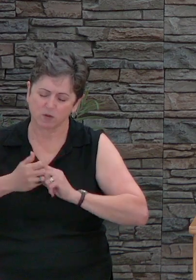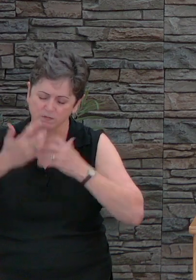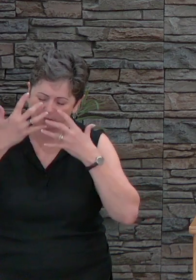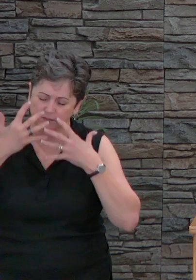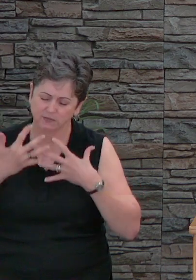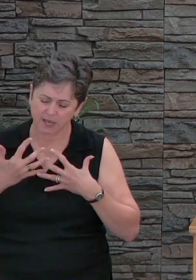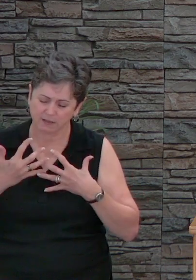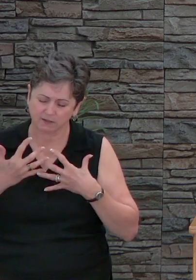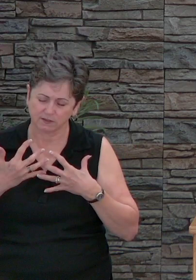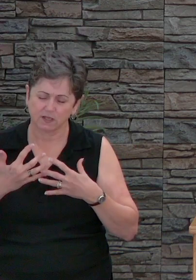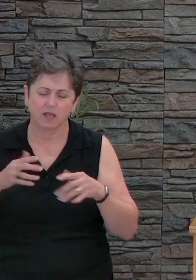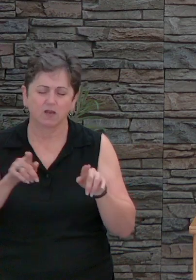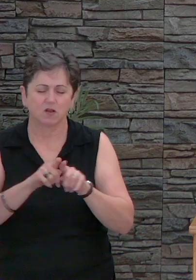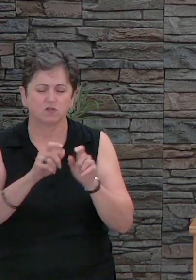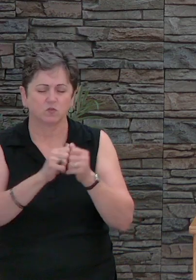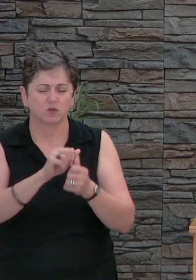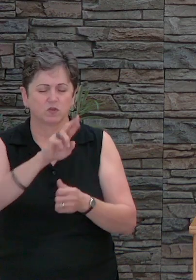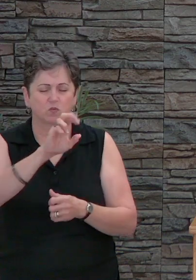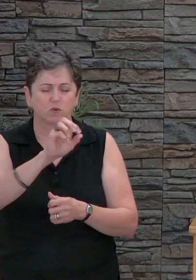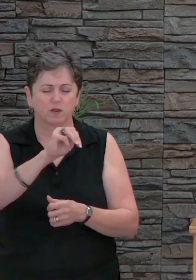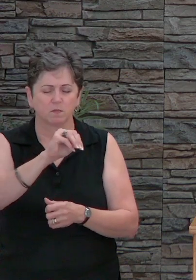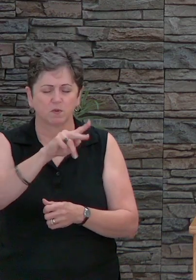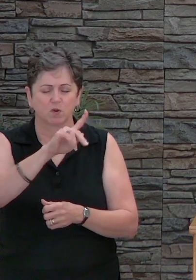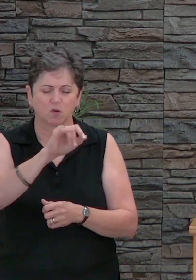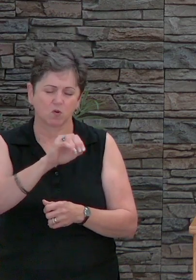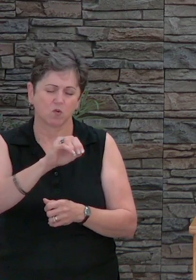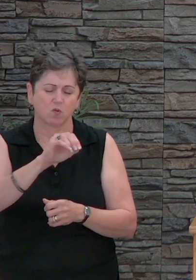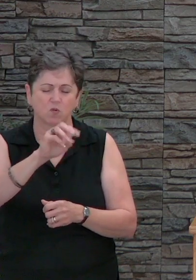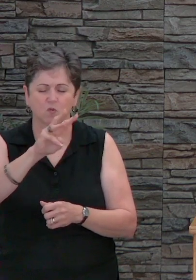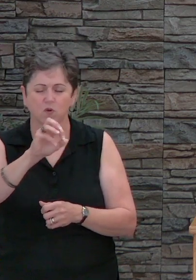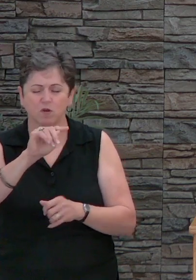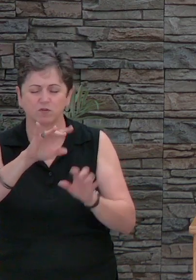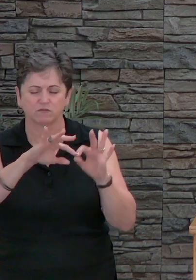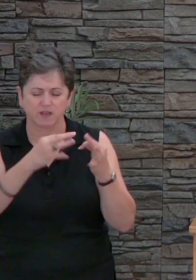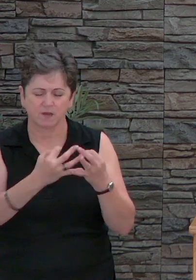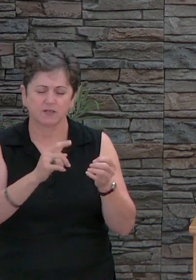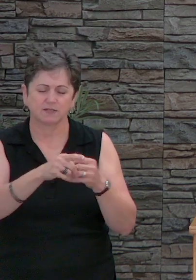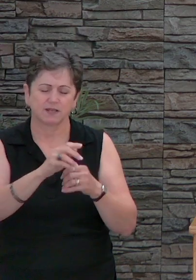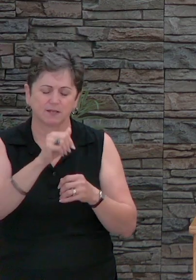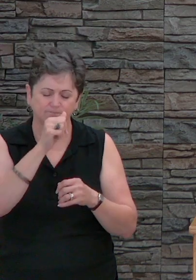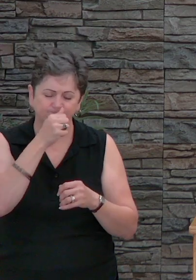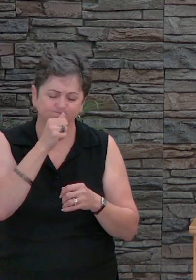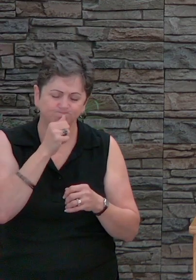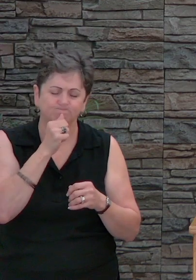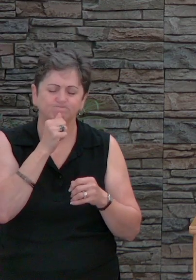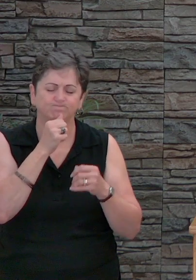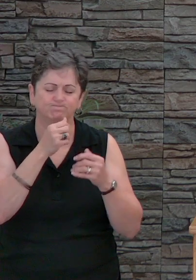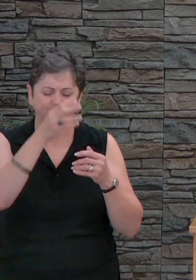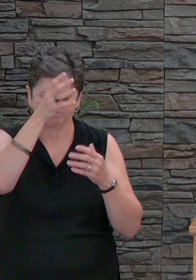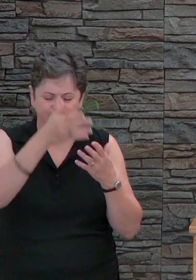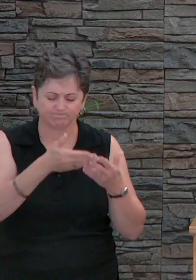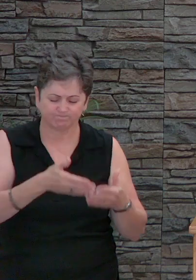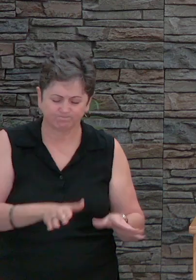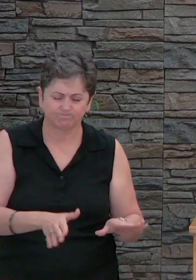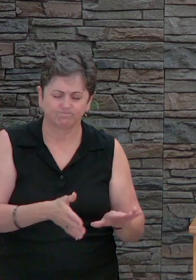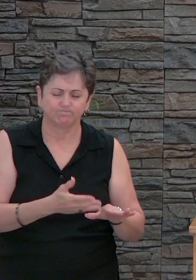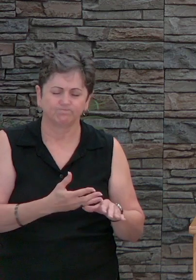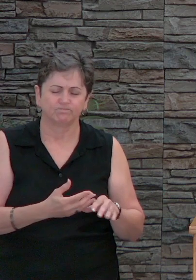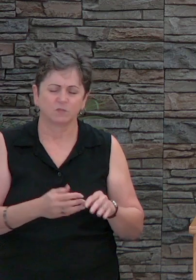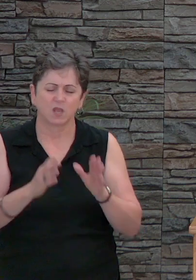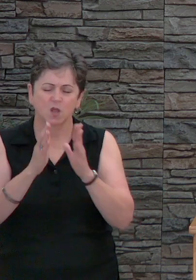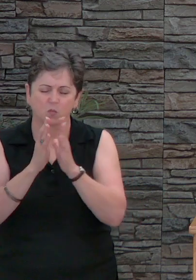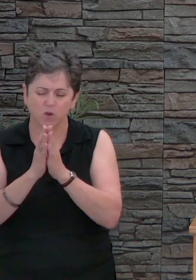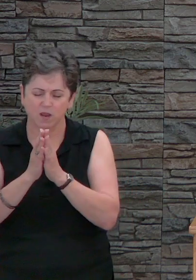with Remco and the Butters, and as they're dealing with loss as well. And Father, I pray that you'll be with